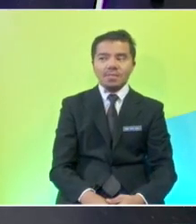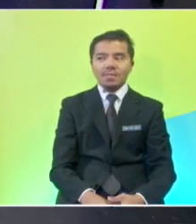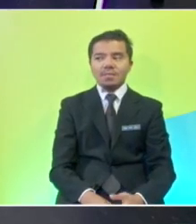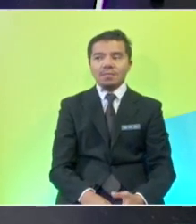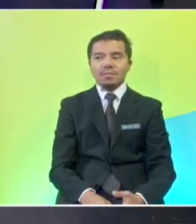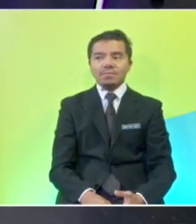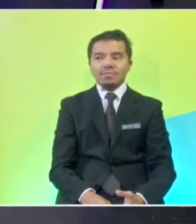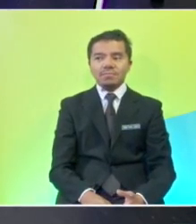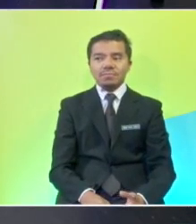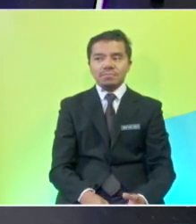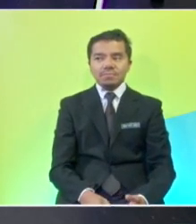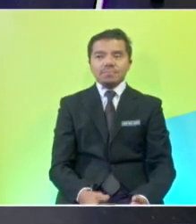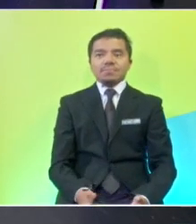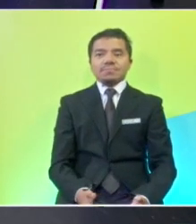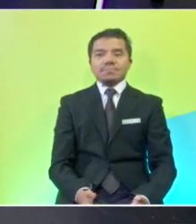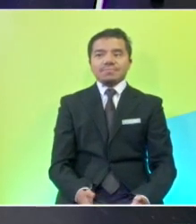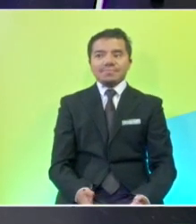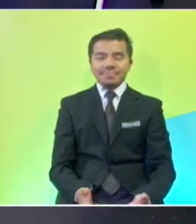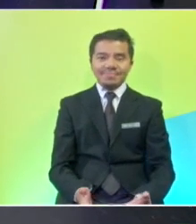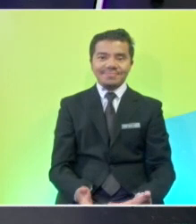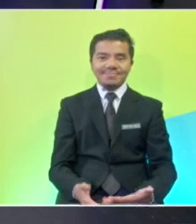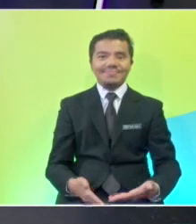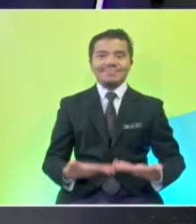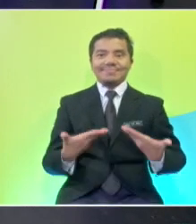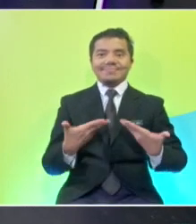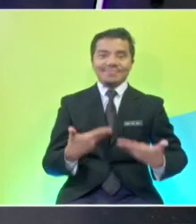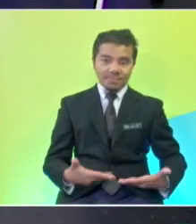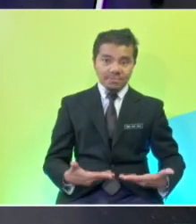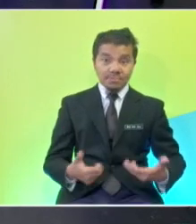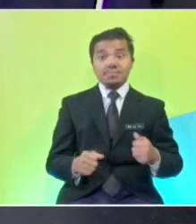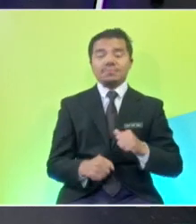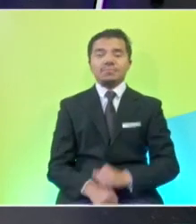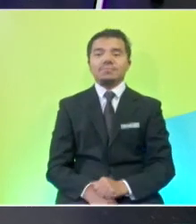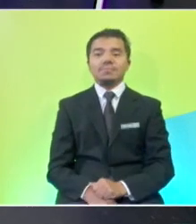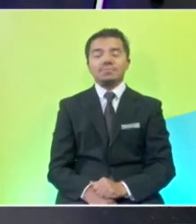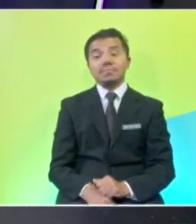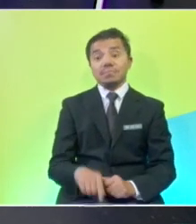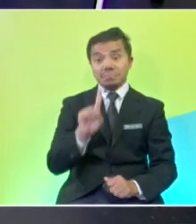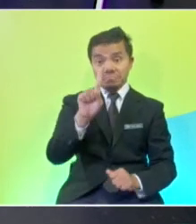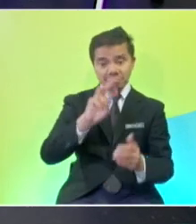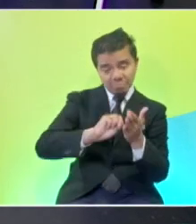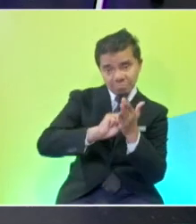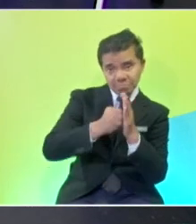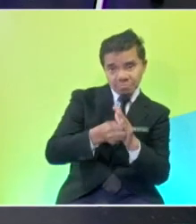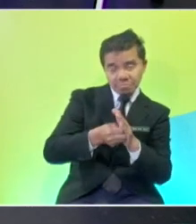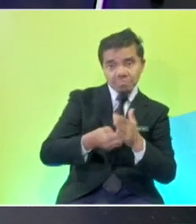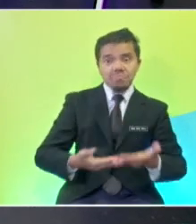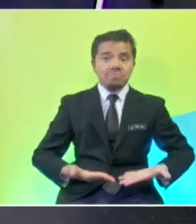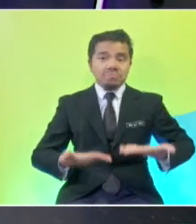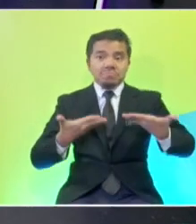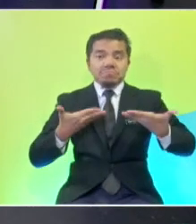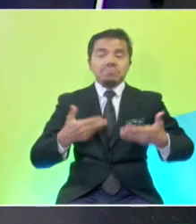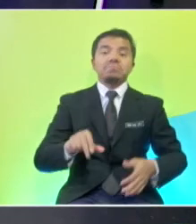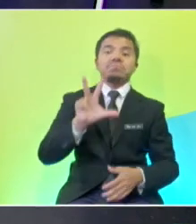breath? For Your a while, breath? teacher. Yeah. But it's automatic. Yeah, just maybe 1 minute is a Yeah. maximum 3 minutes. There's a